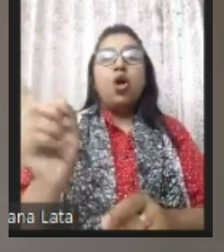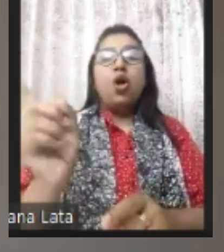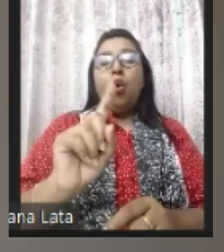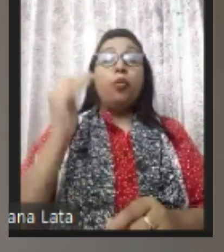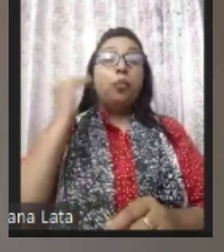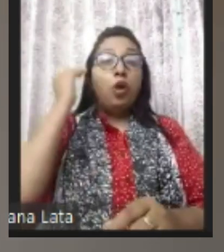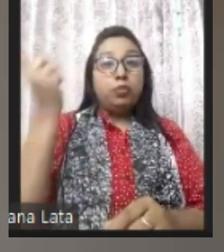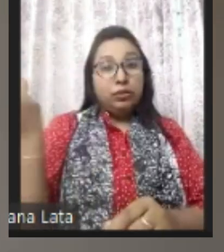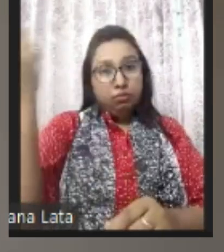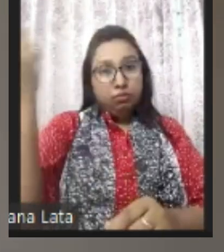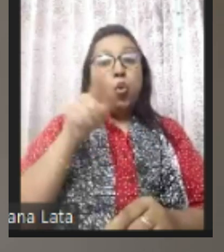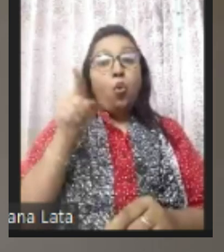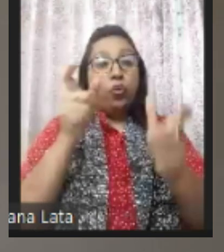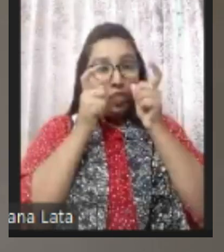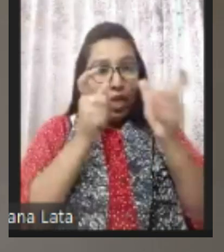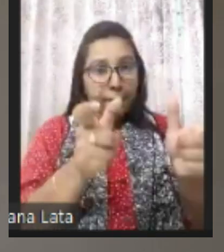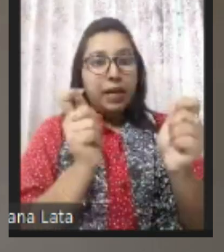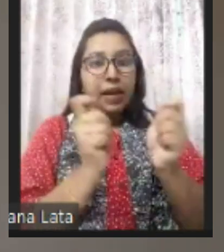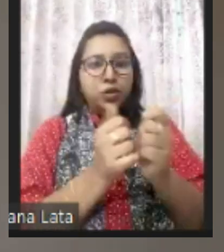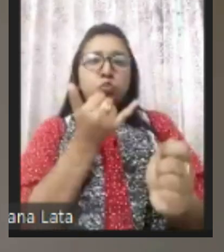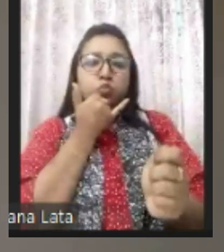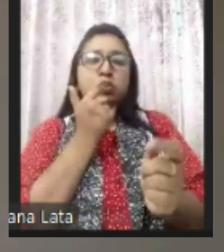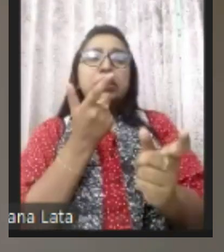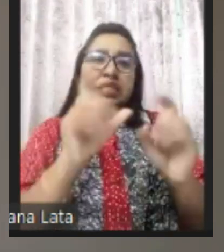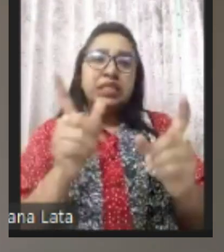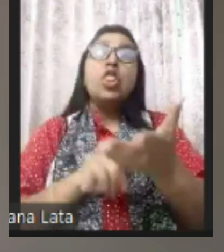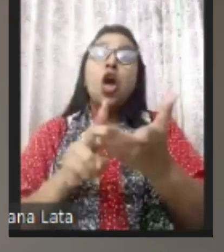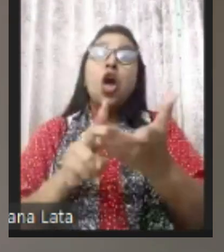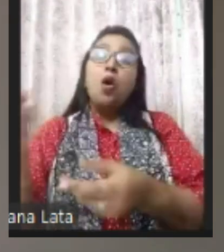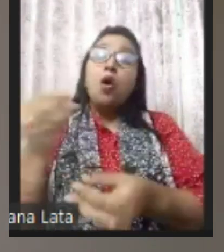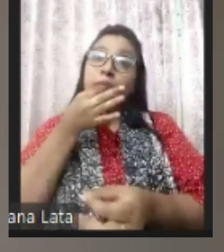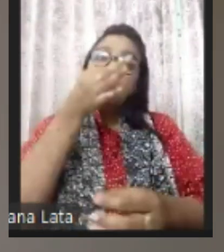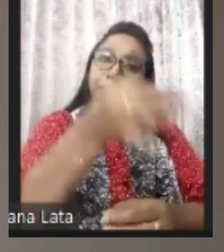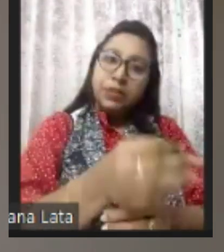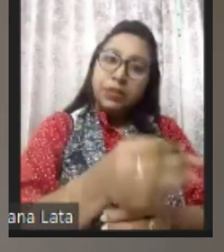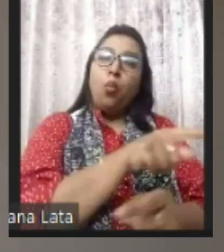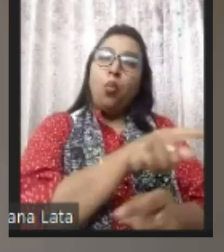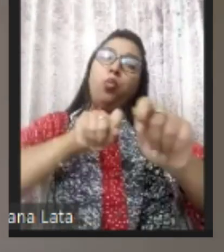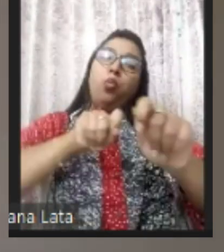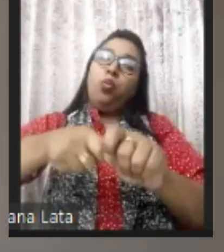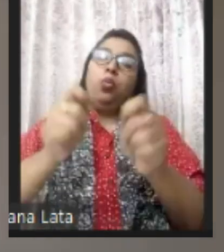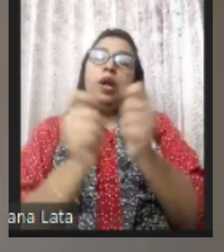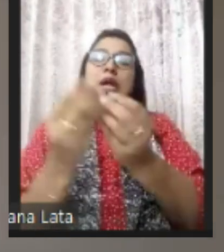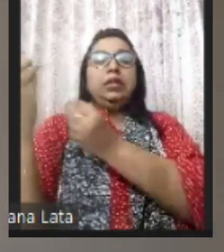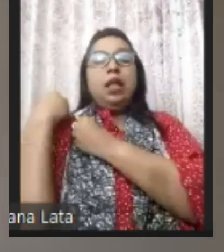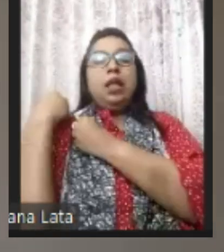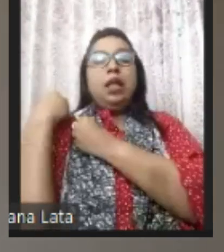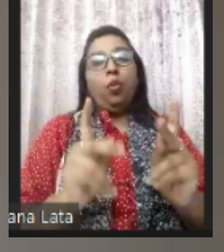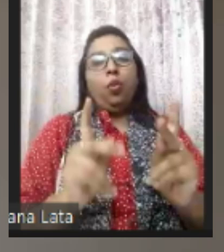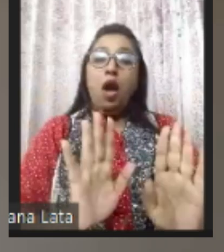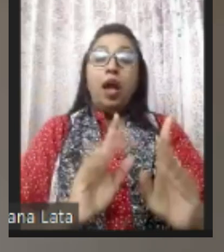engagement by and with persons with disability are key factors in that decision